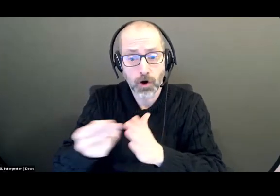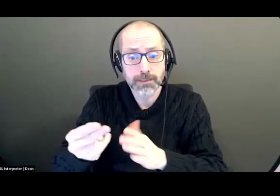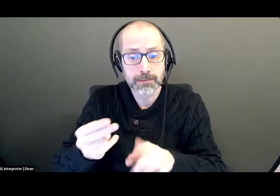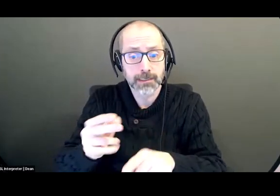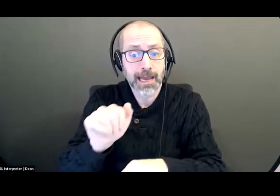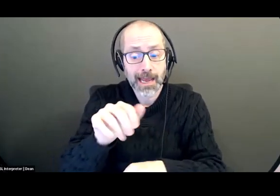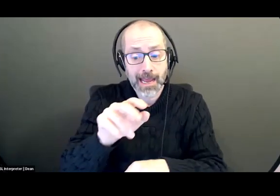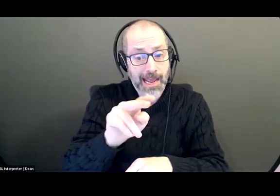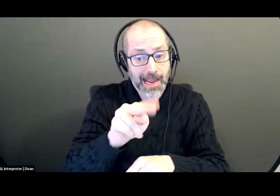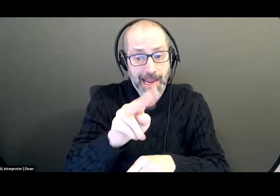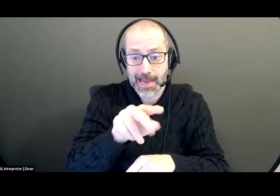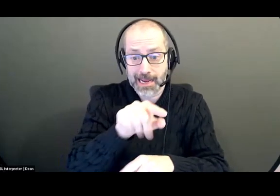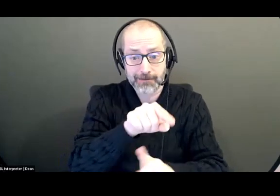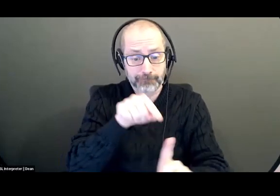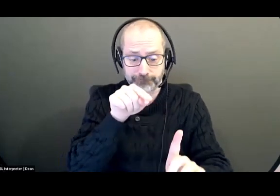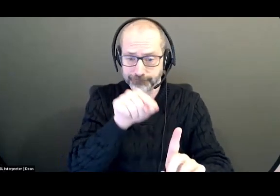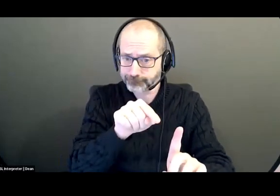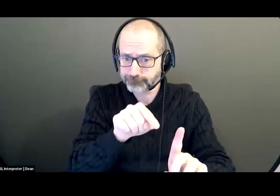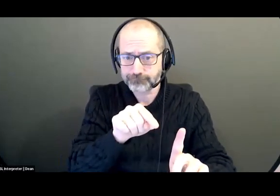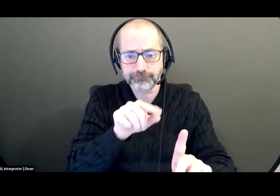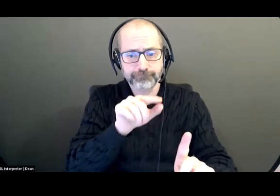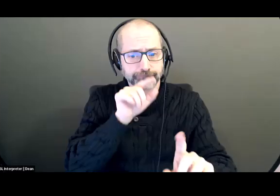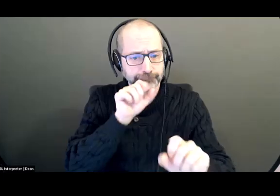in Aging in Place project,